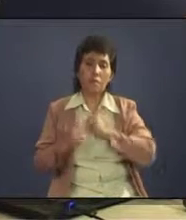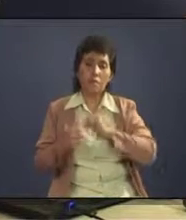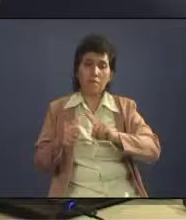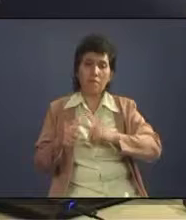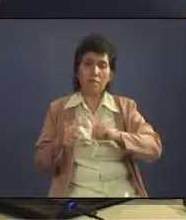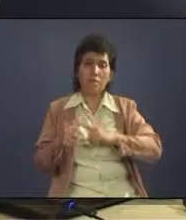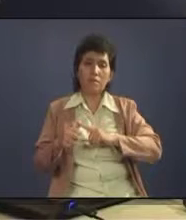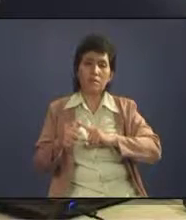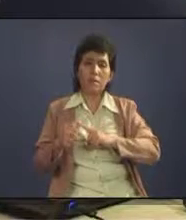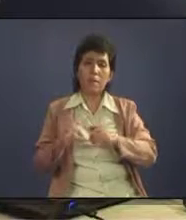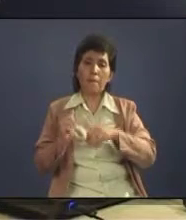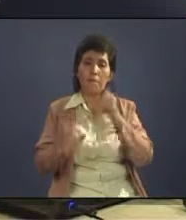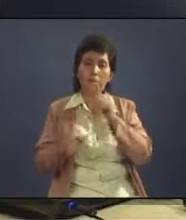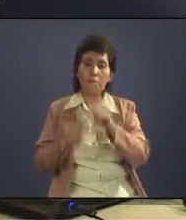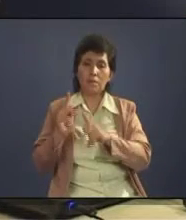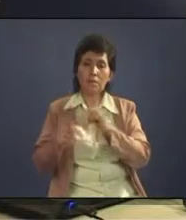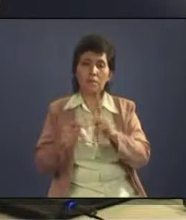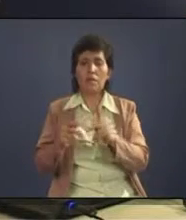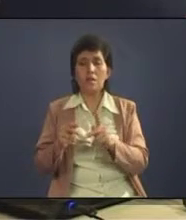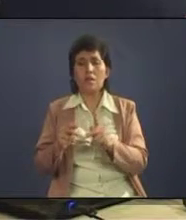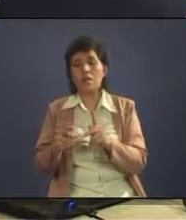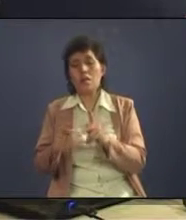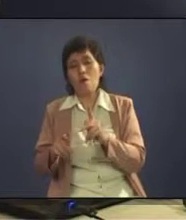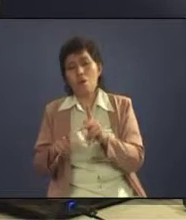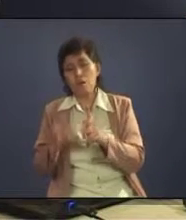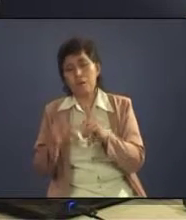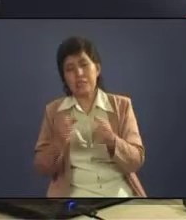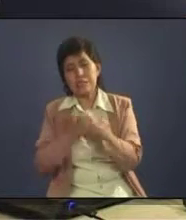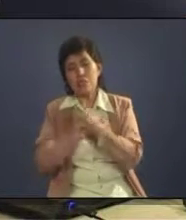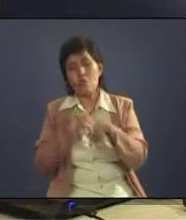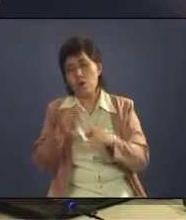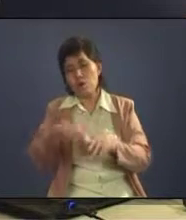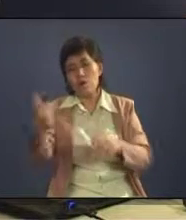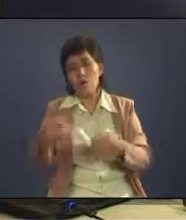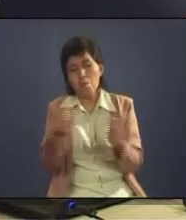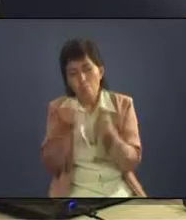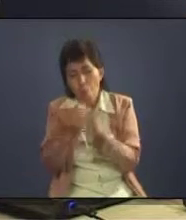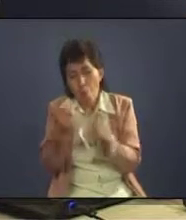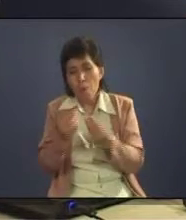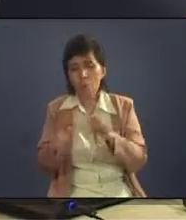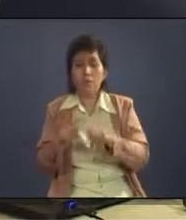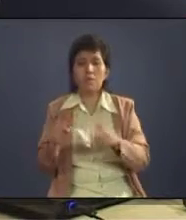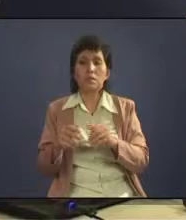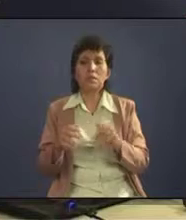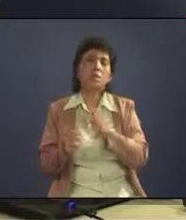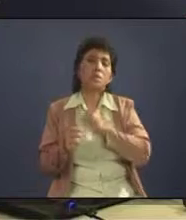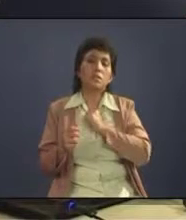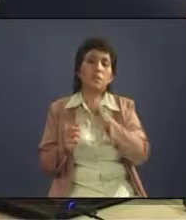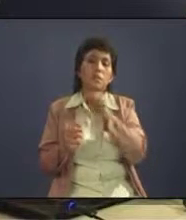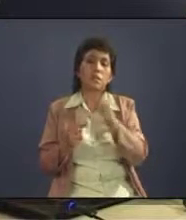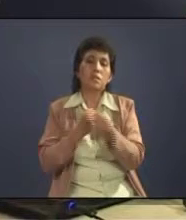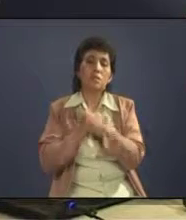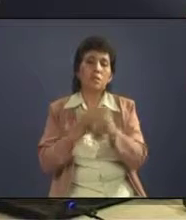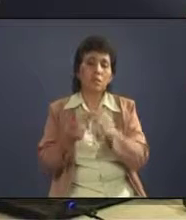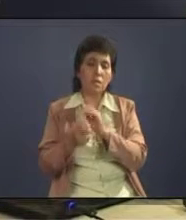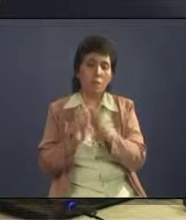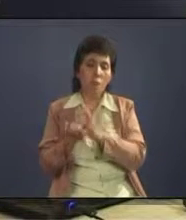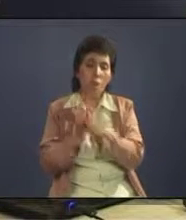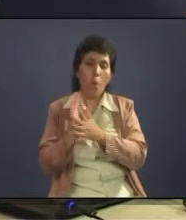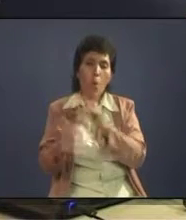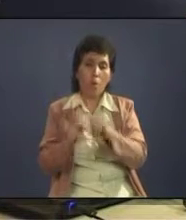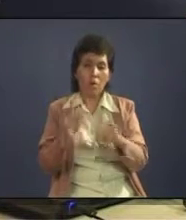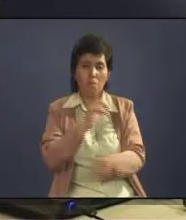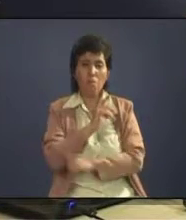Most people, they tend to love other people so much that they forgot to love themselves first, okay? Now, if you have one kind